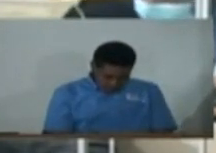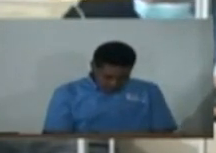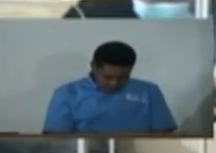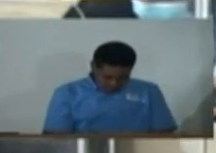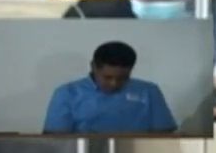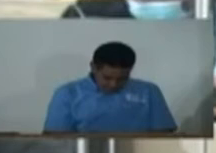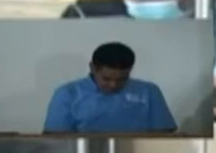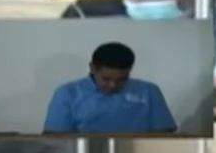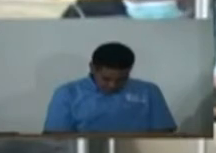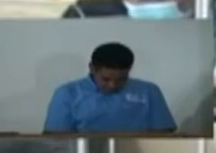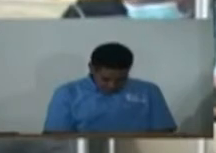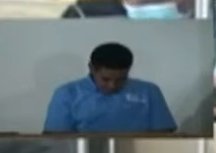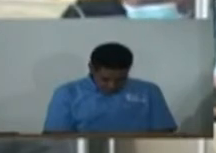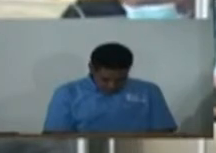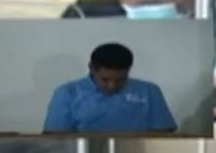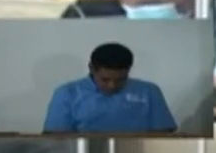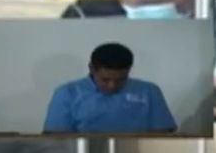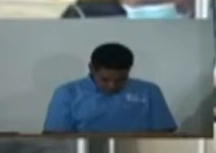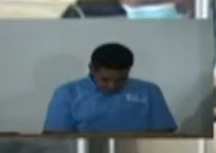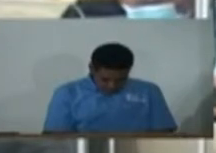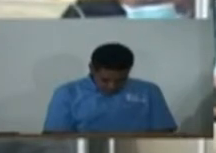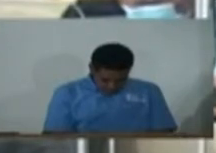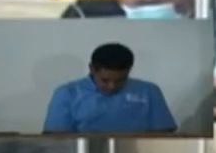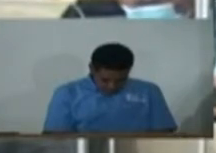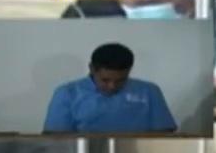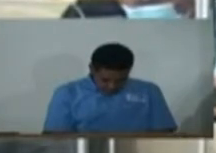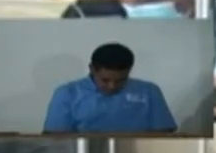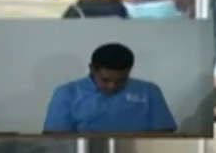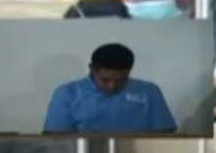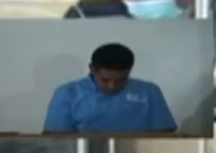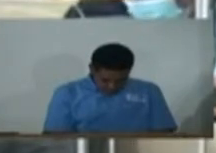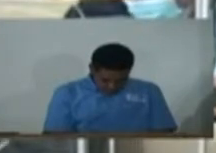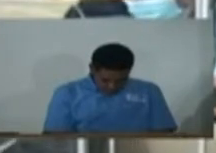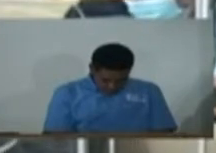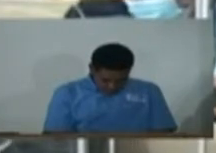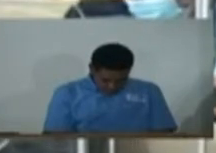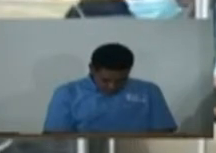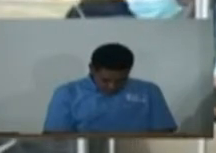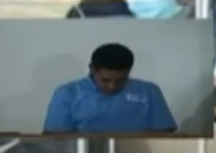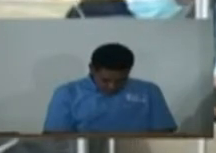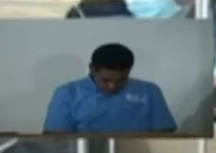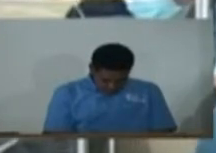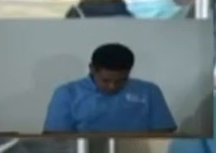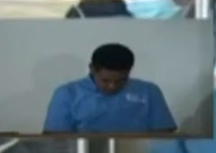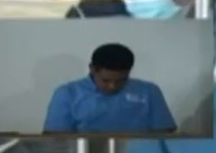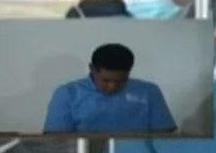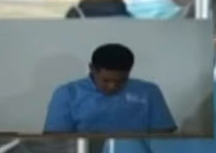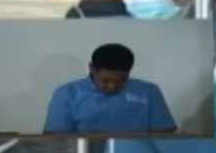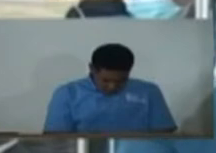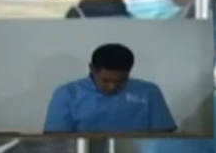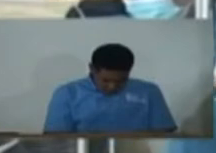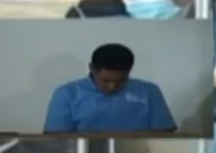you'd want to term it. So it is possible to